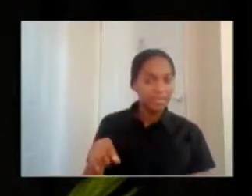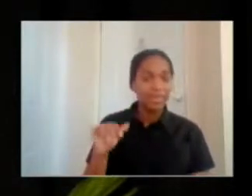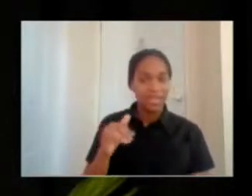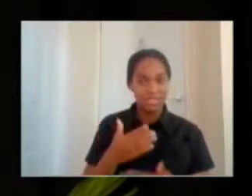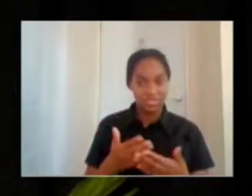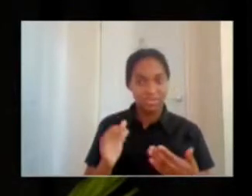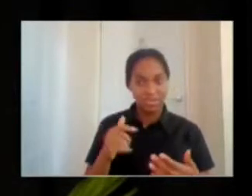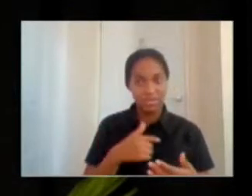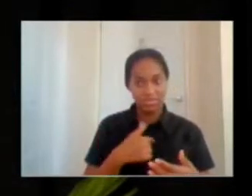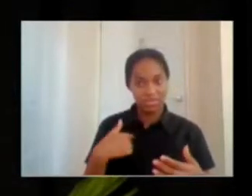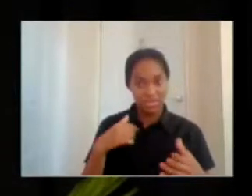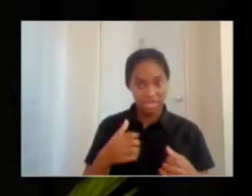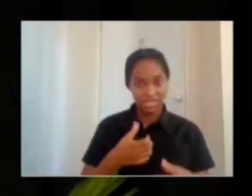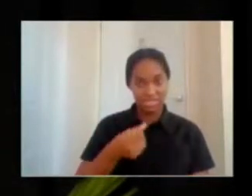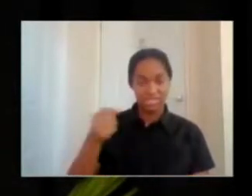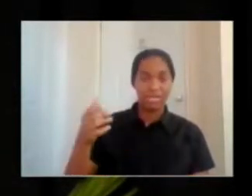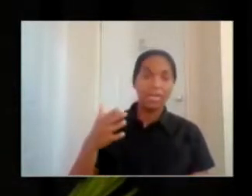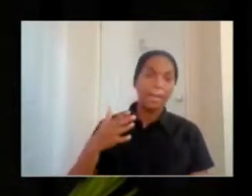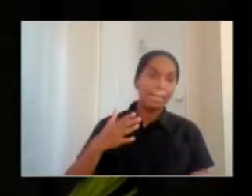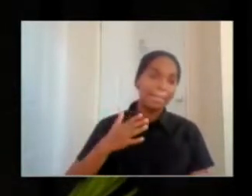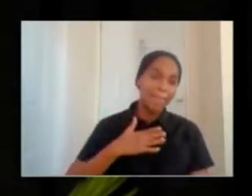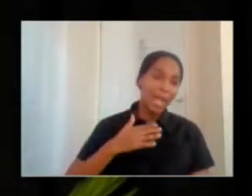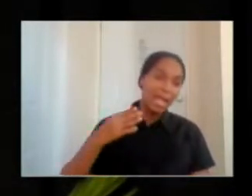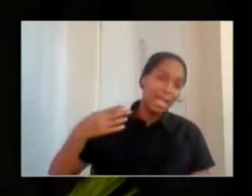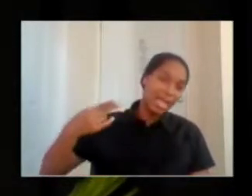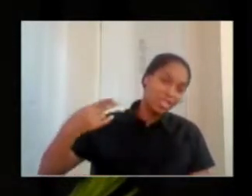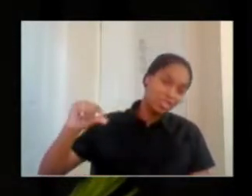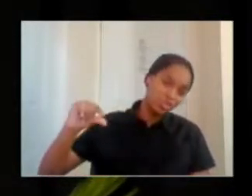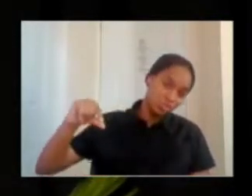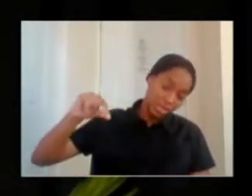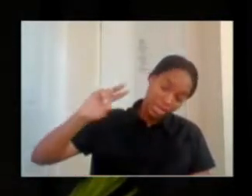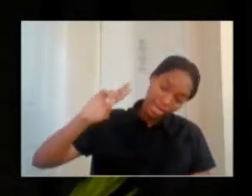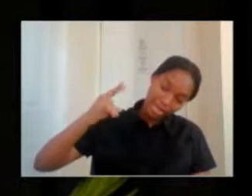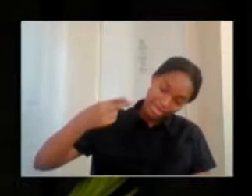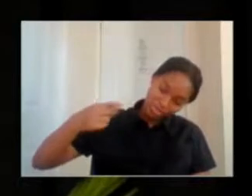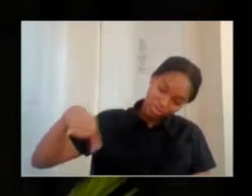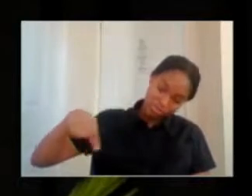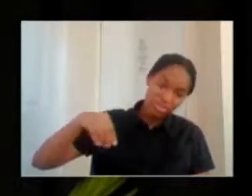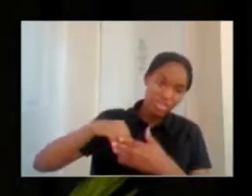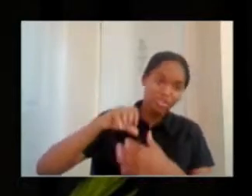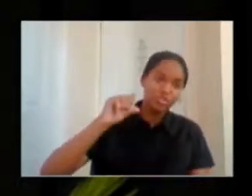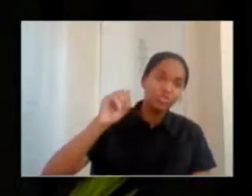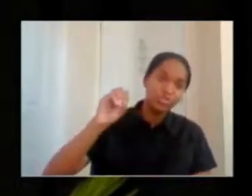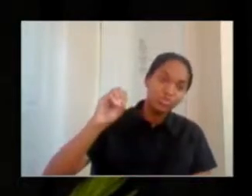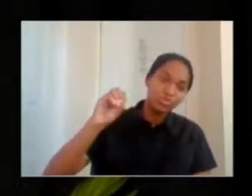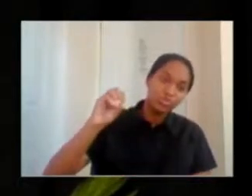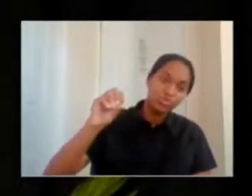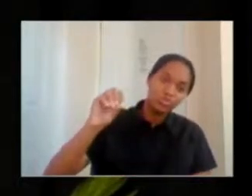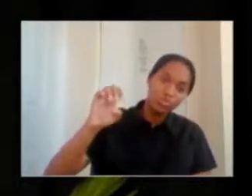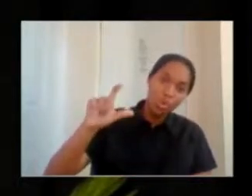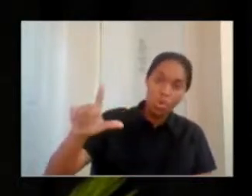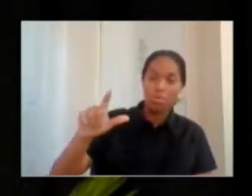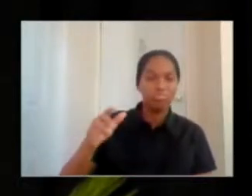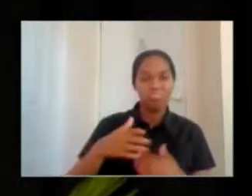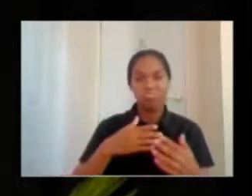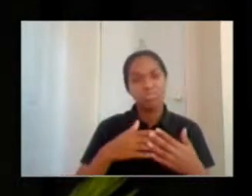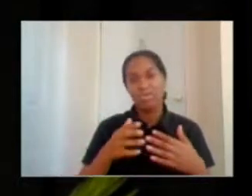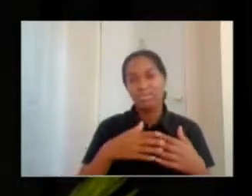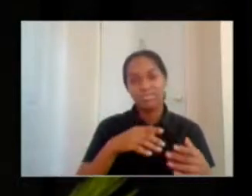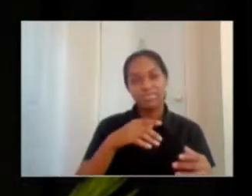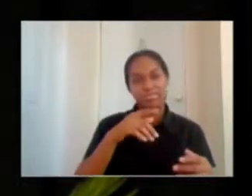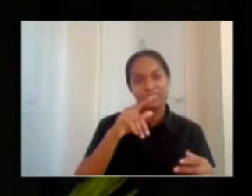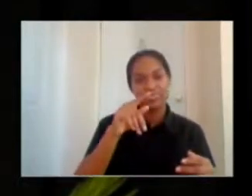can take to my headquarters in Seoul or wherever in Tokyo and say, guys and